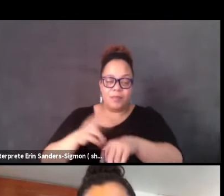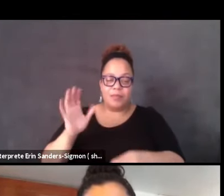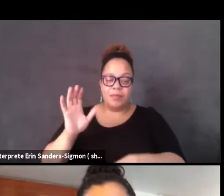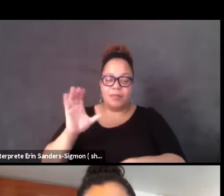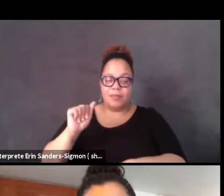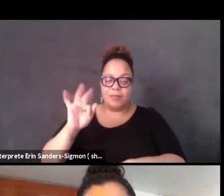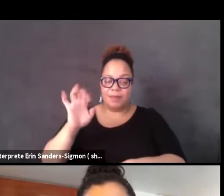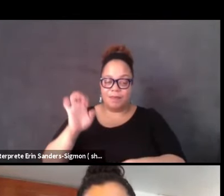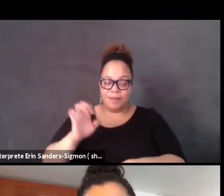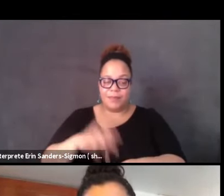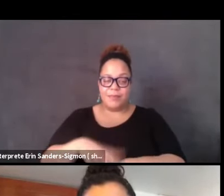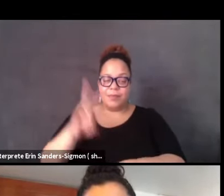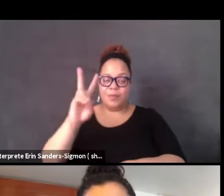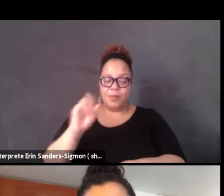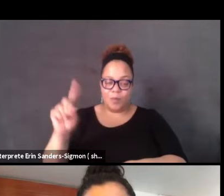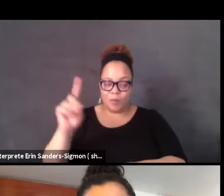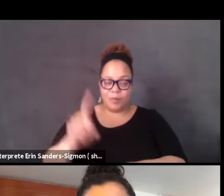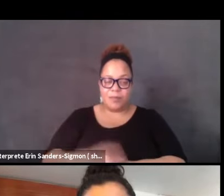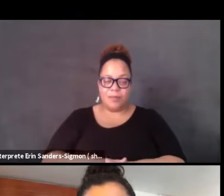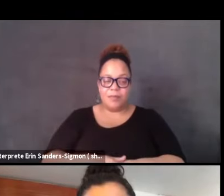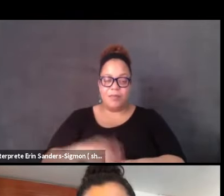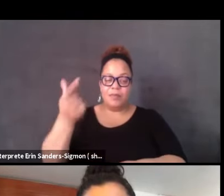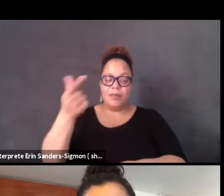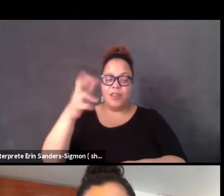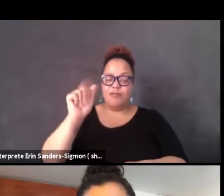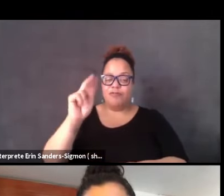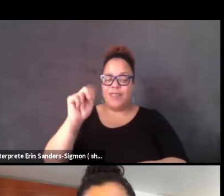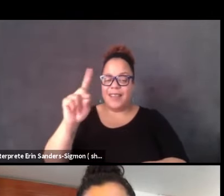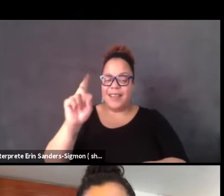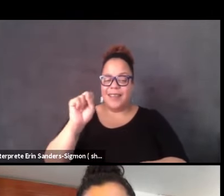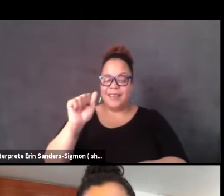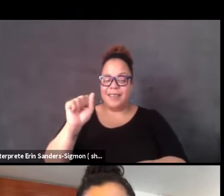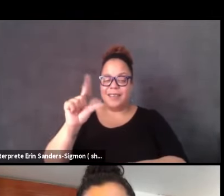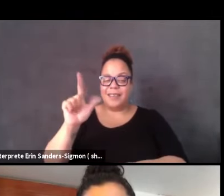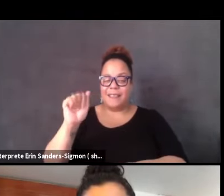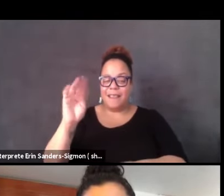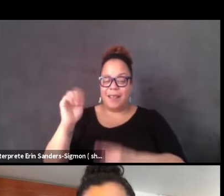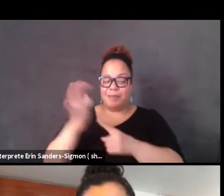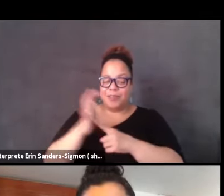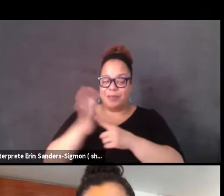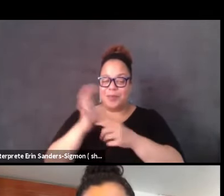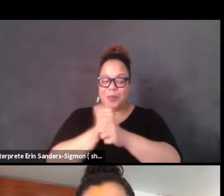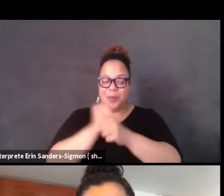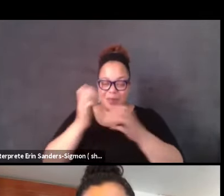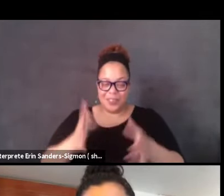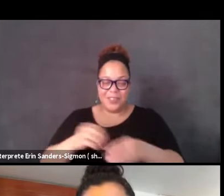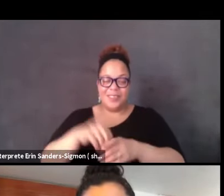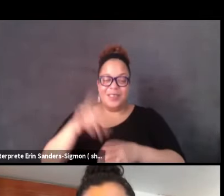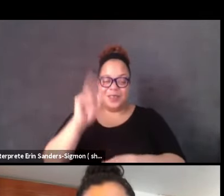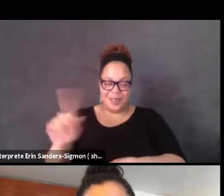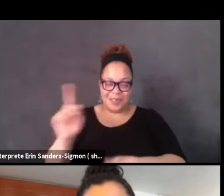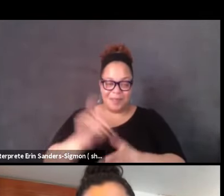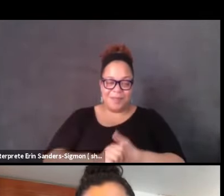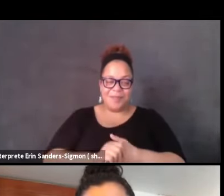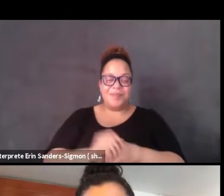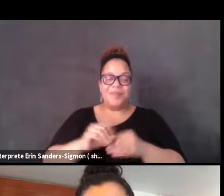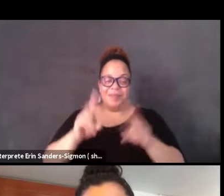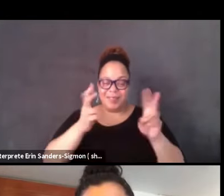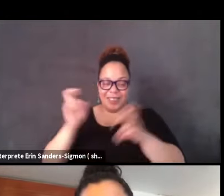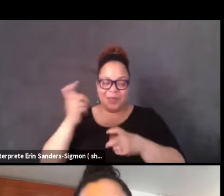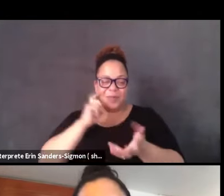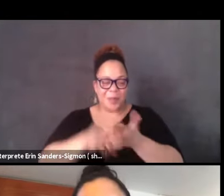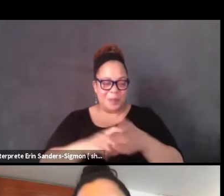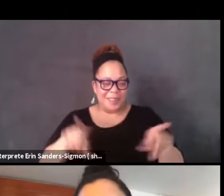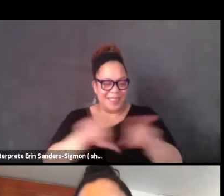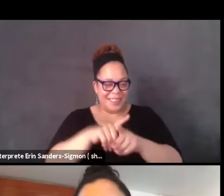champion, went on to win the 2001 National Poetry Slam individual title. Y'all noticed that was the same year, right? Okay, just checking. She went